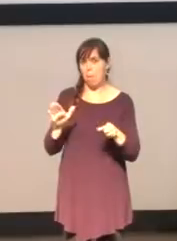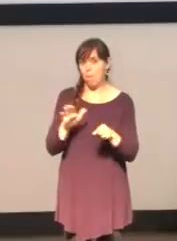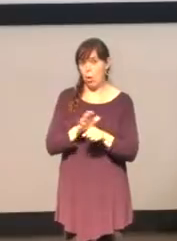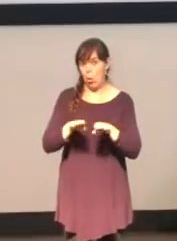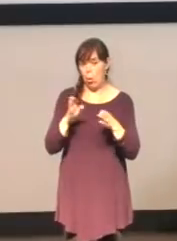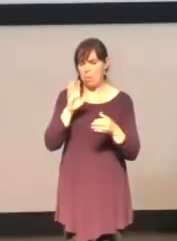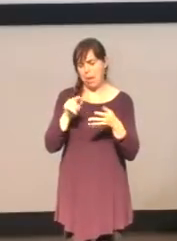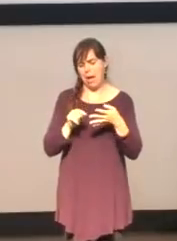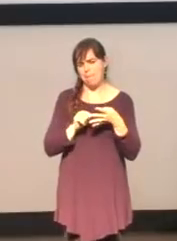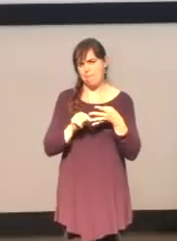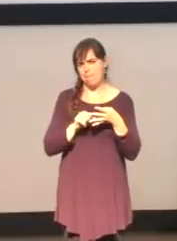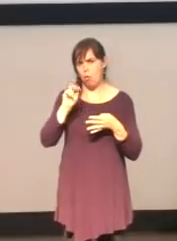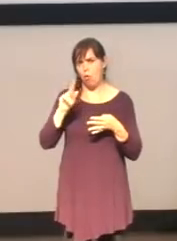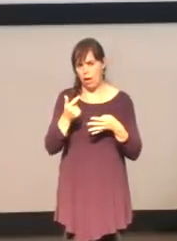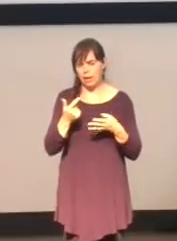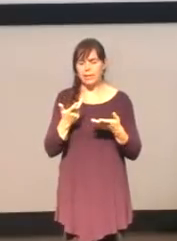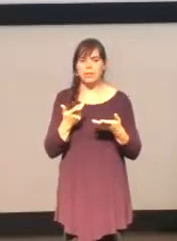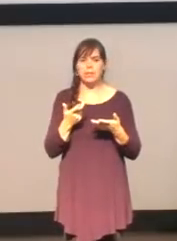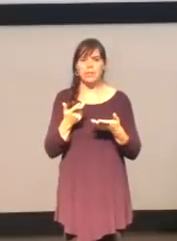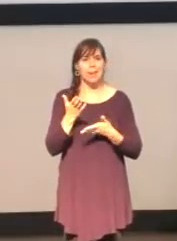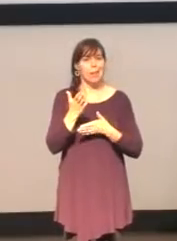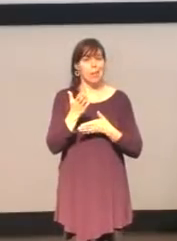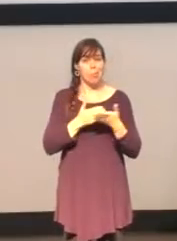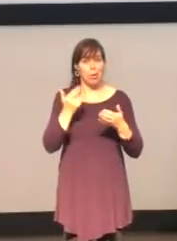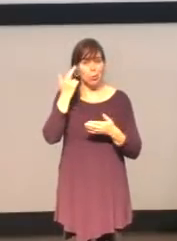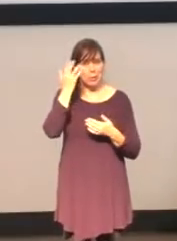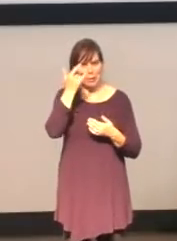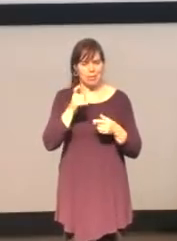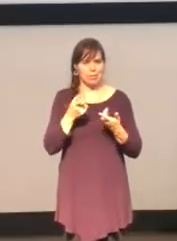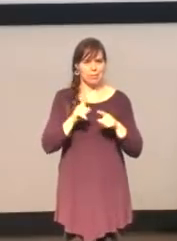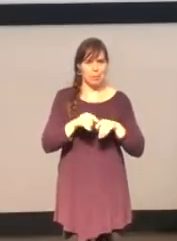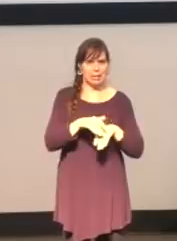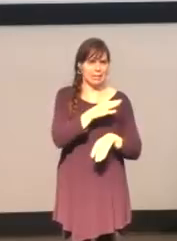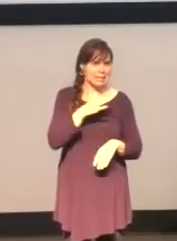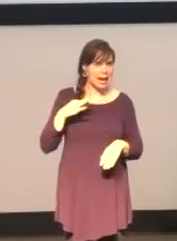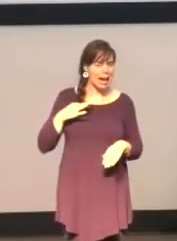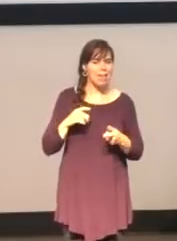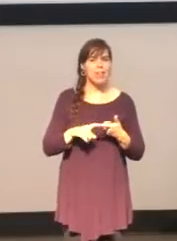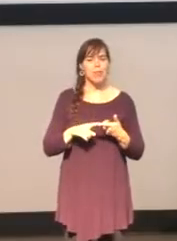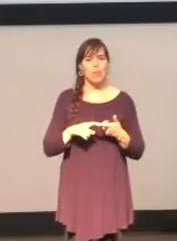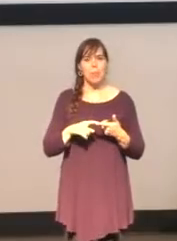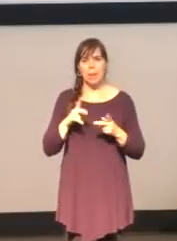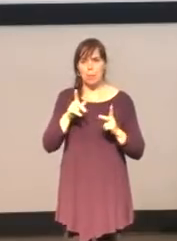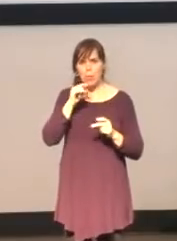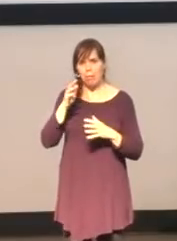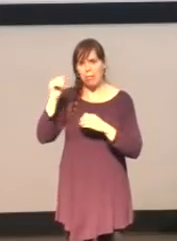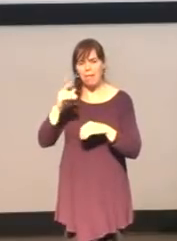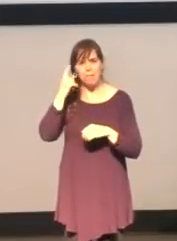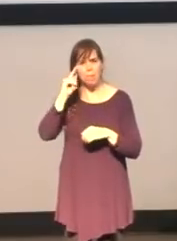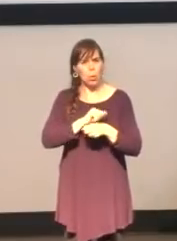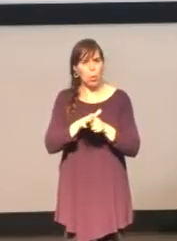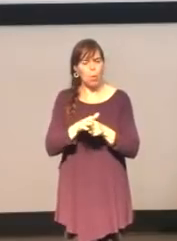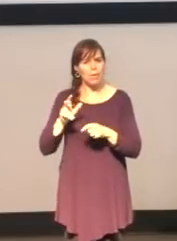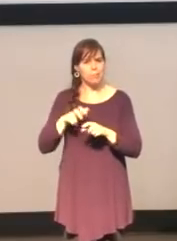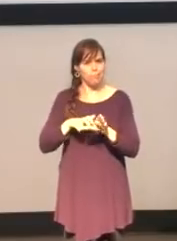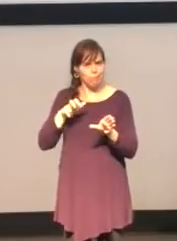mid-August, as they, again, part of this is staffing, part of this is people that were on COVID leave and other things, and as